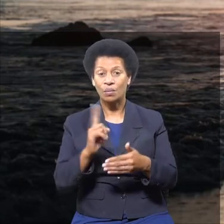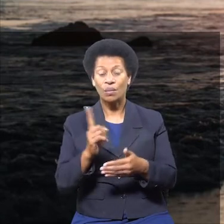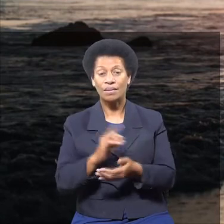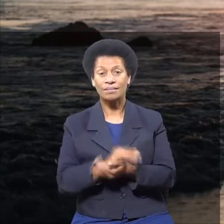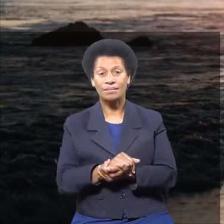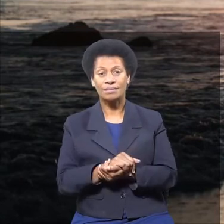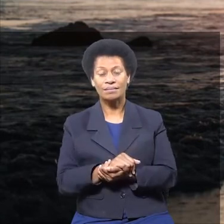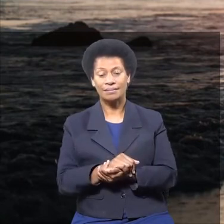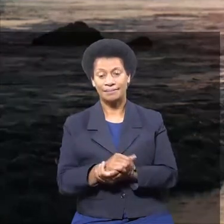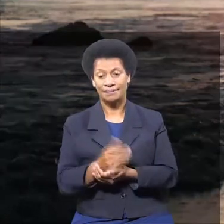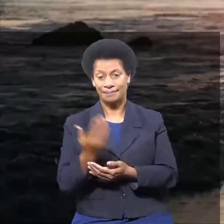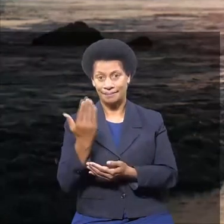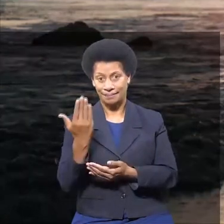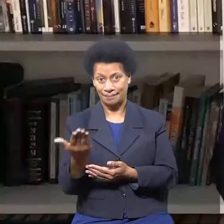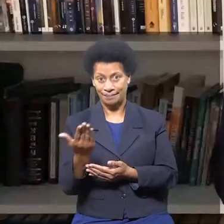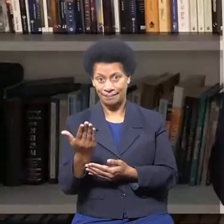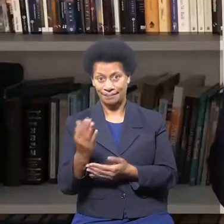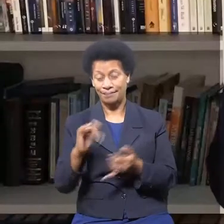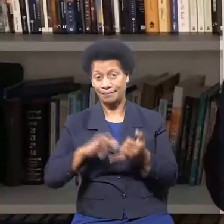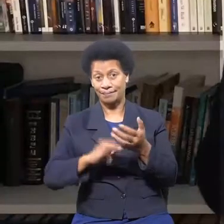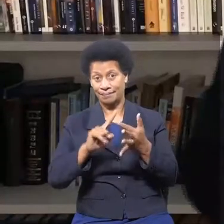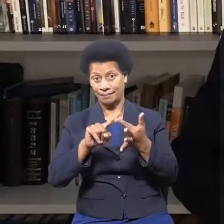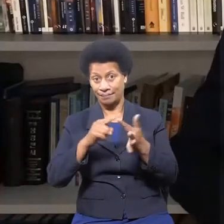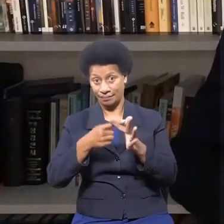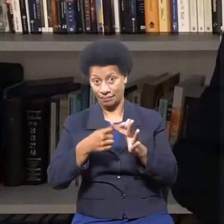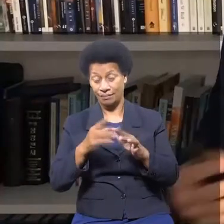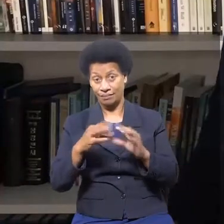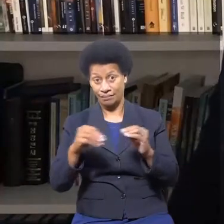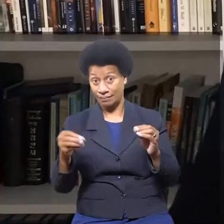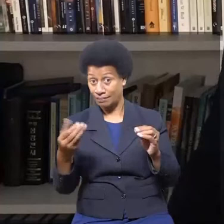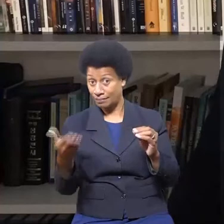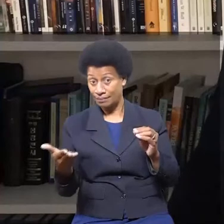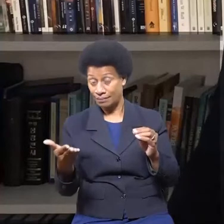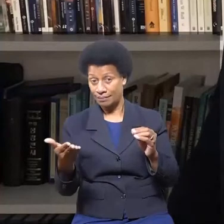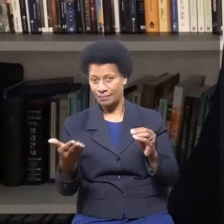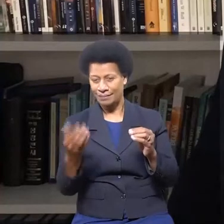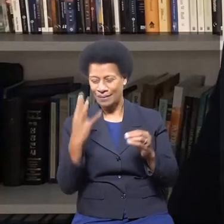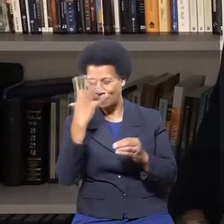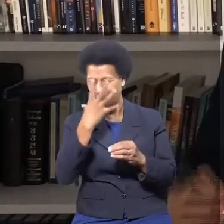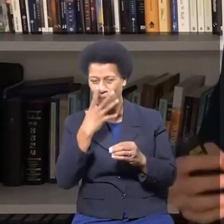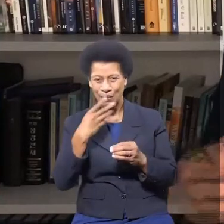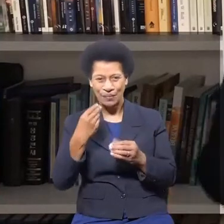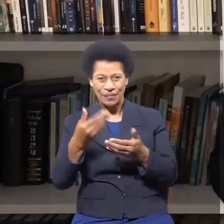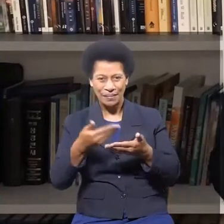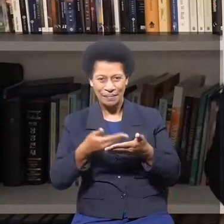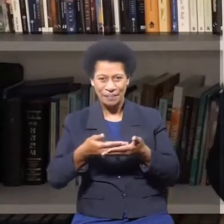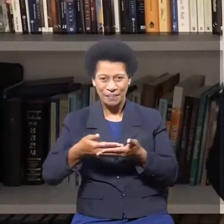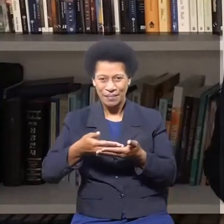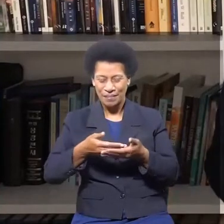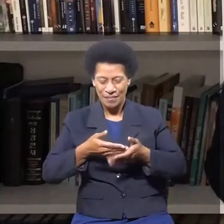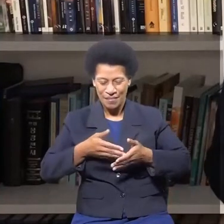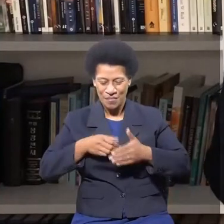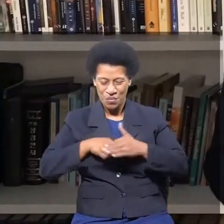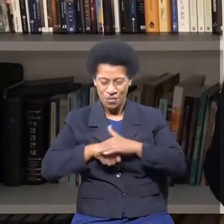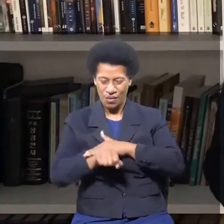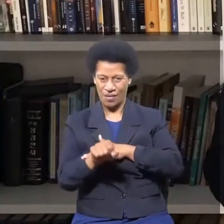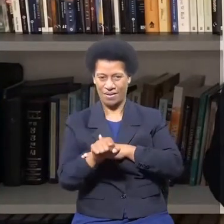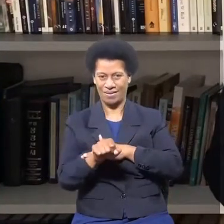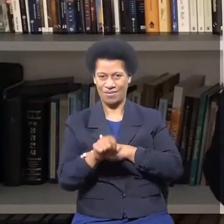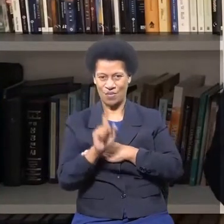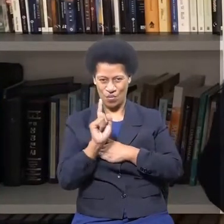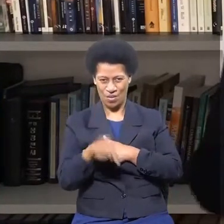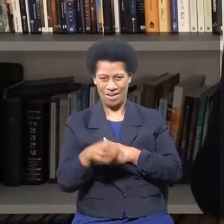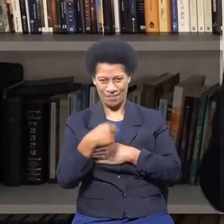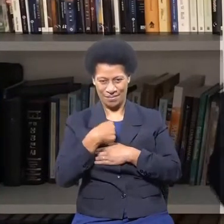called sexual reproduction. And 9 months later, a beautiful baby was